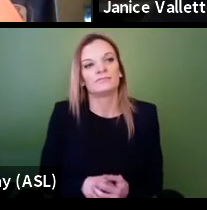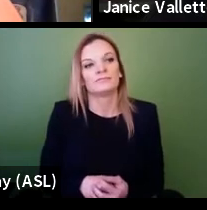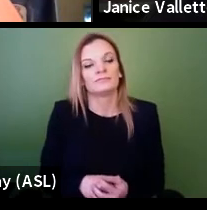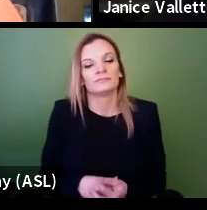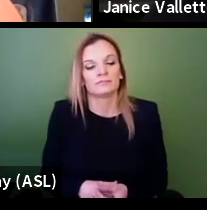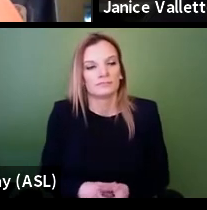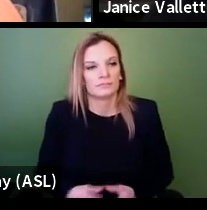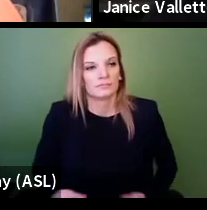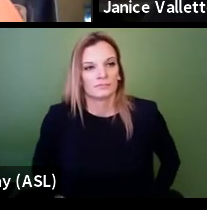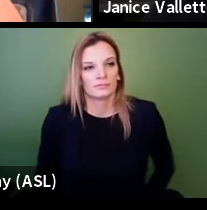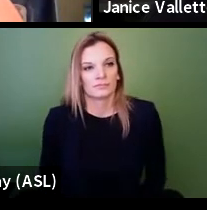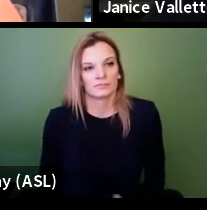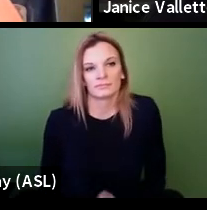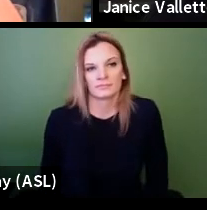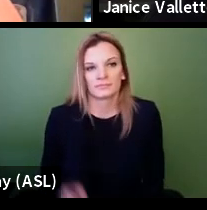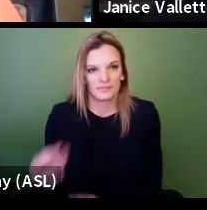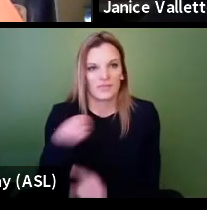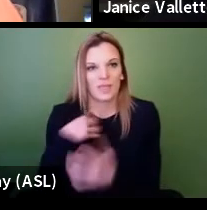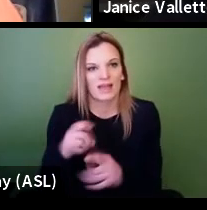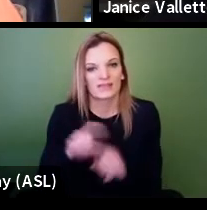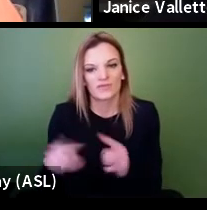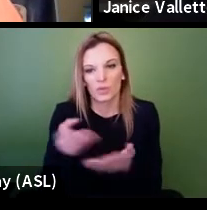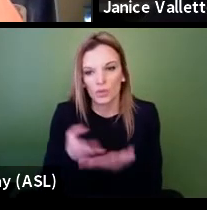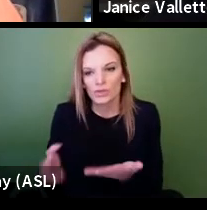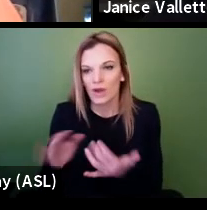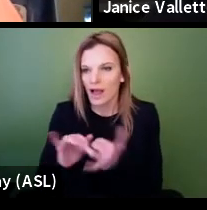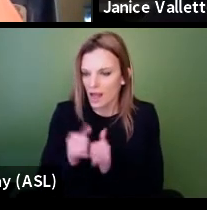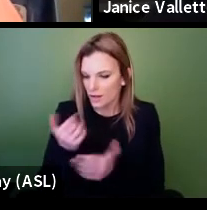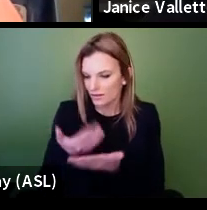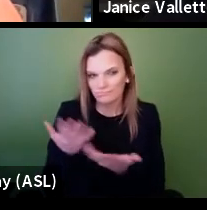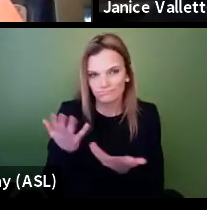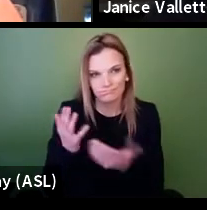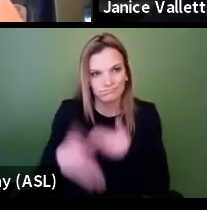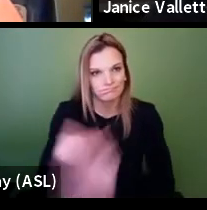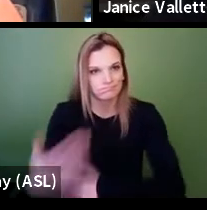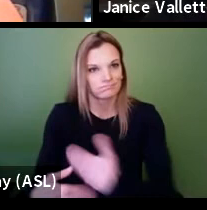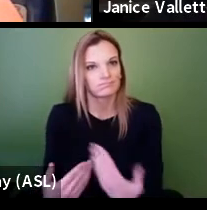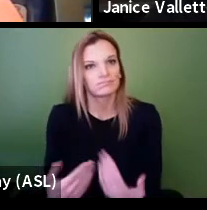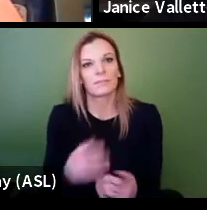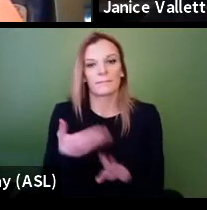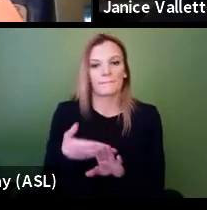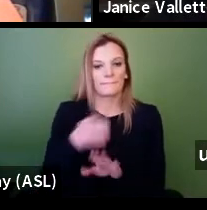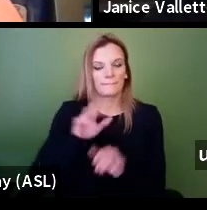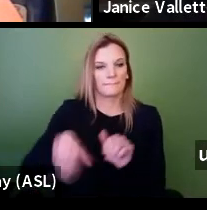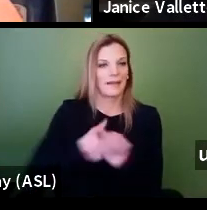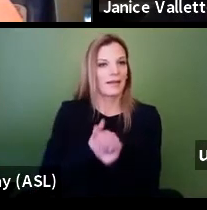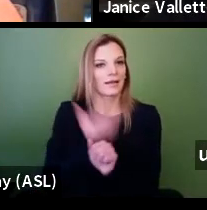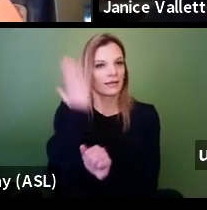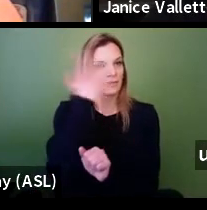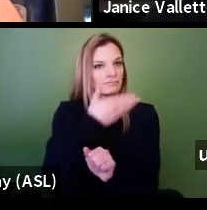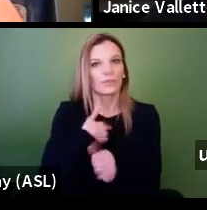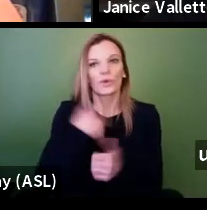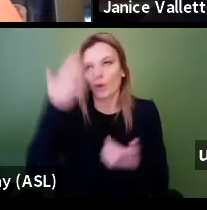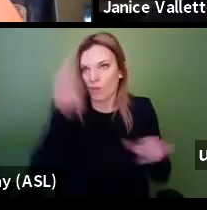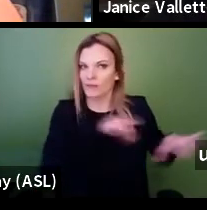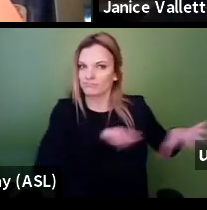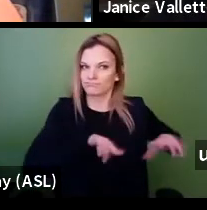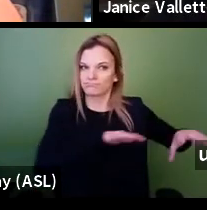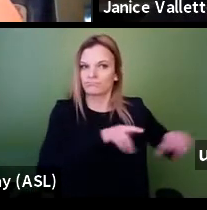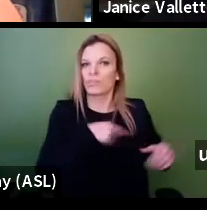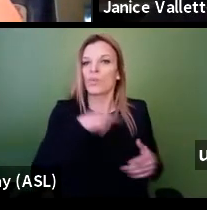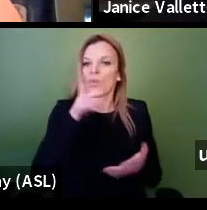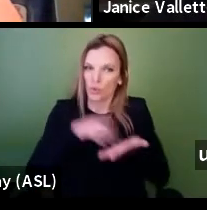use and understand how things work behind the scenes, which will be very invaluable to our work. I want to thank